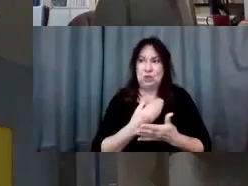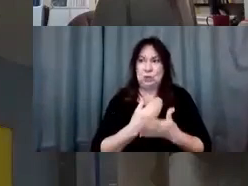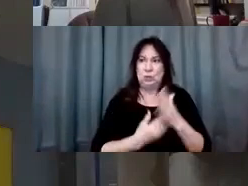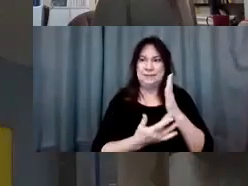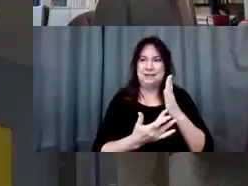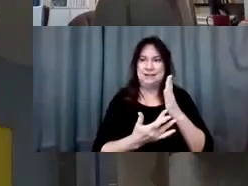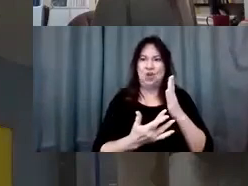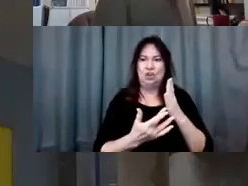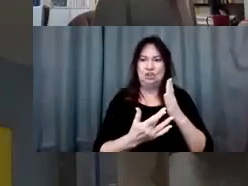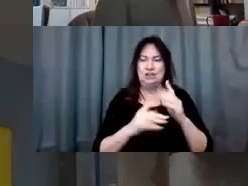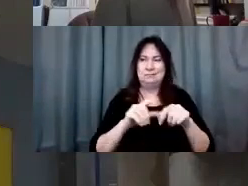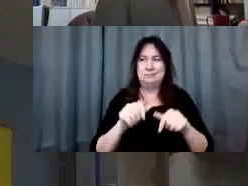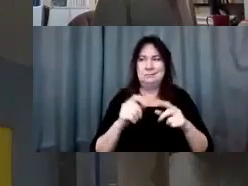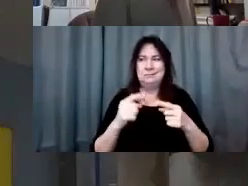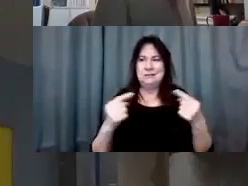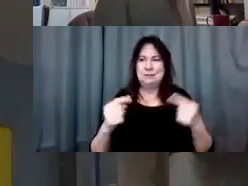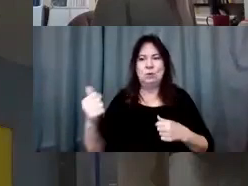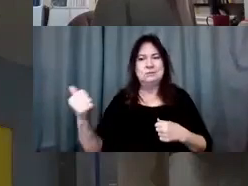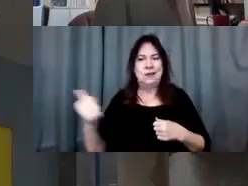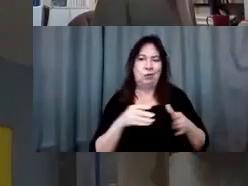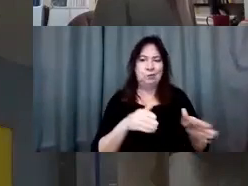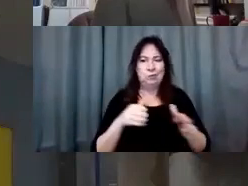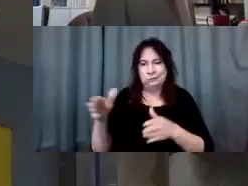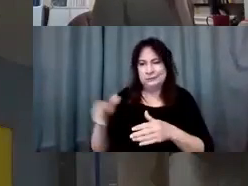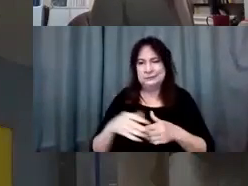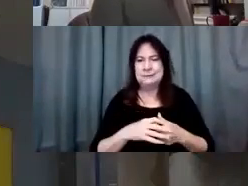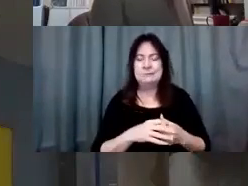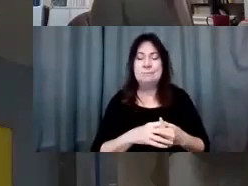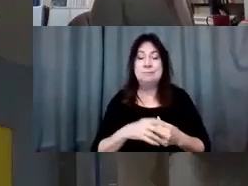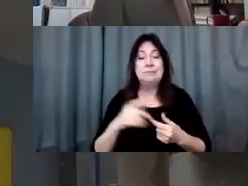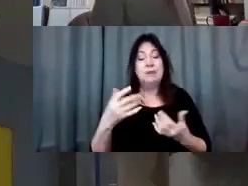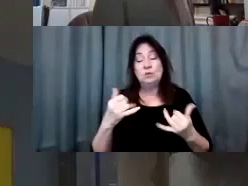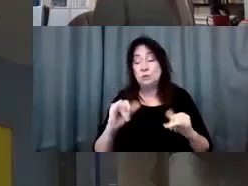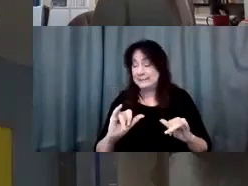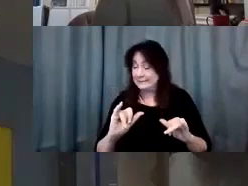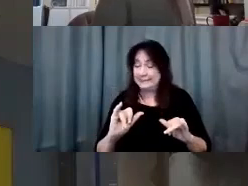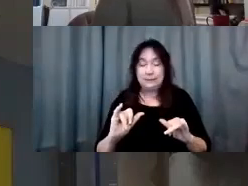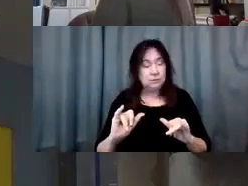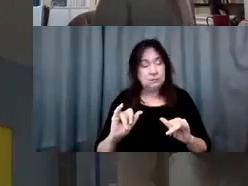kinds of modalities. If you still choose to do